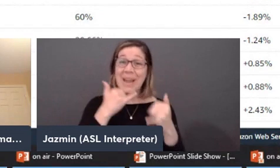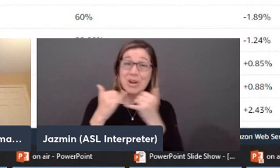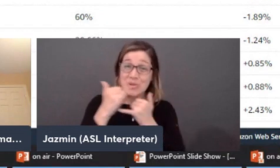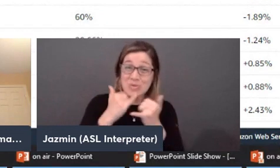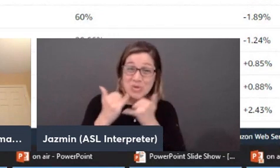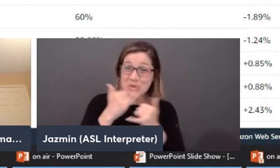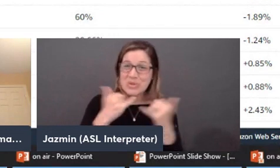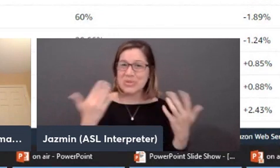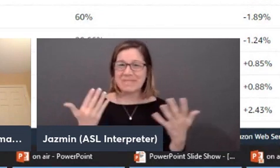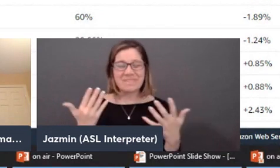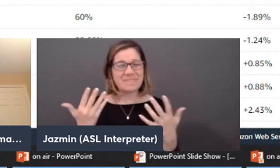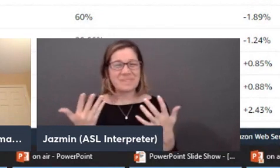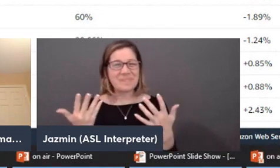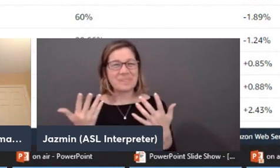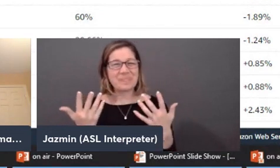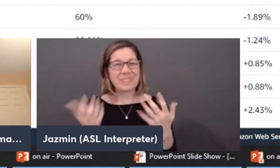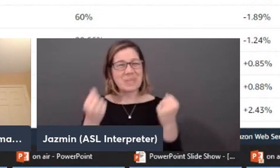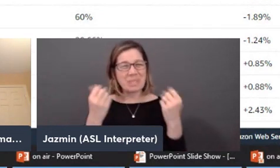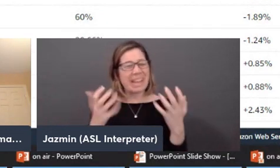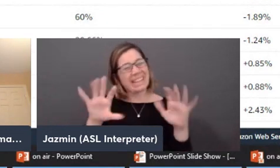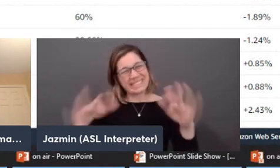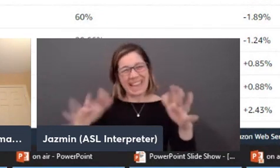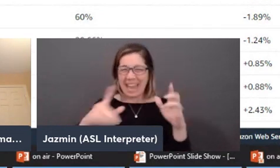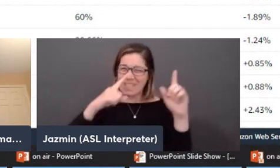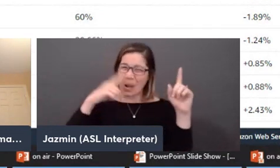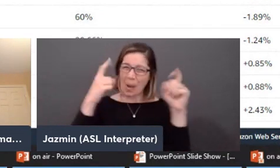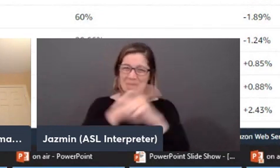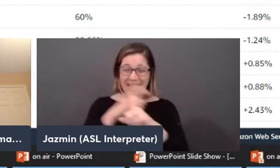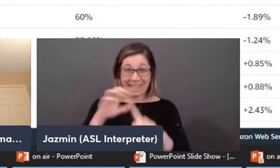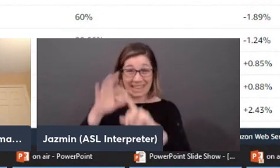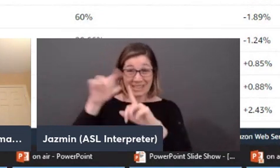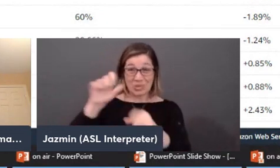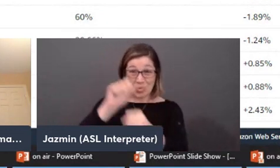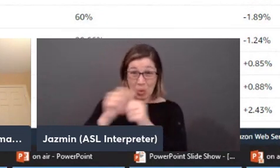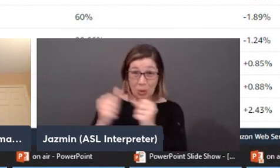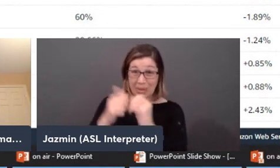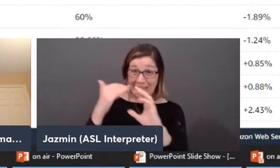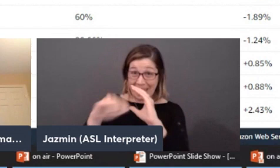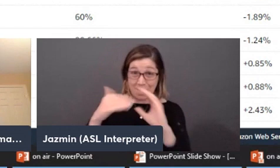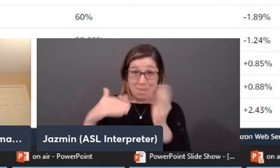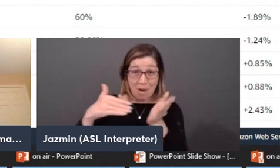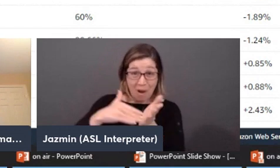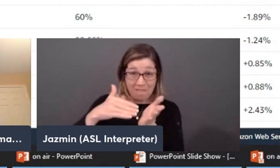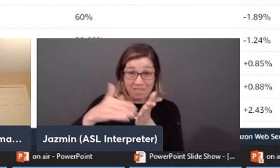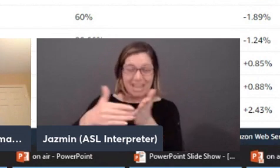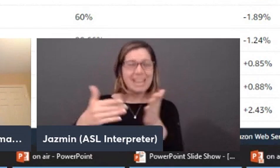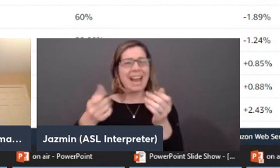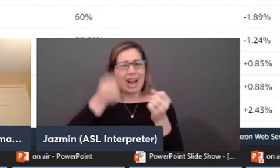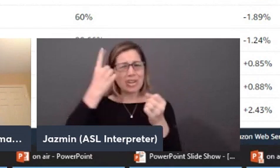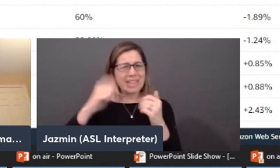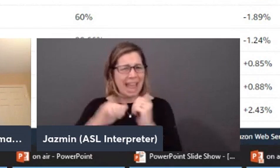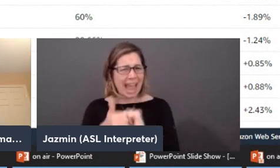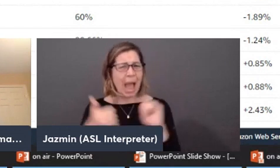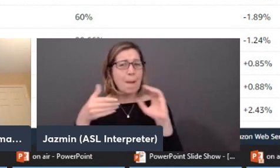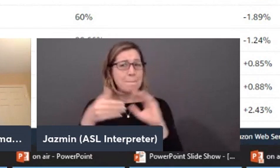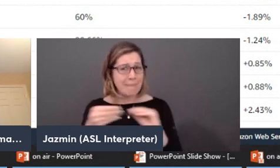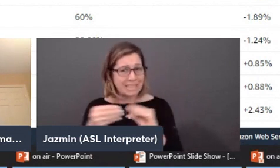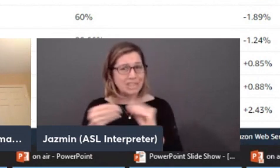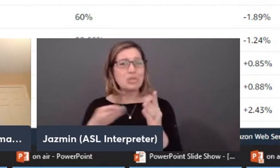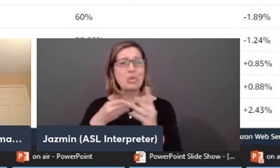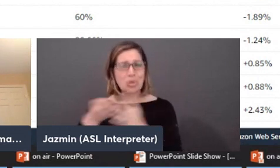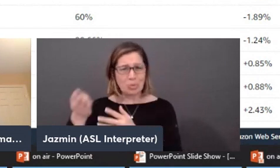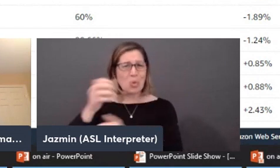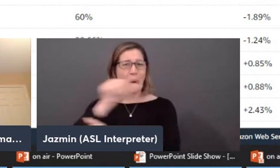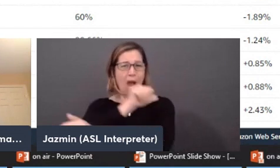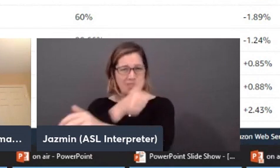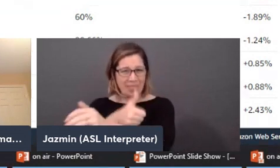of, it's kind of complicated unless you work with email all the time, understanding like how a message goes through an authentication